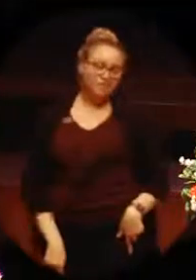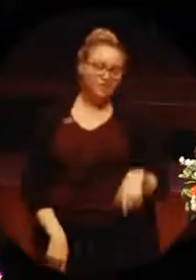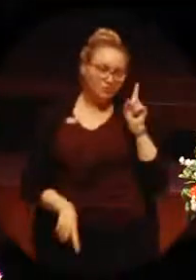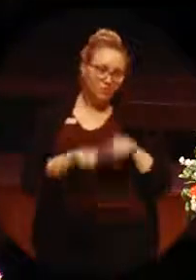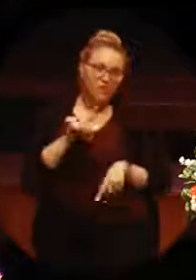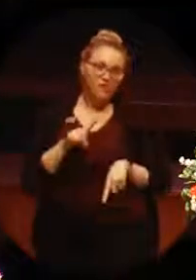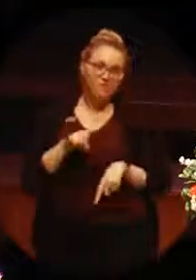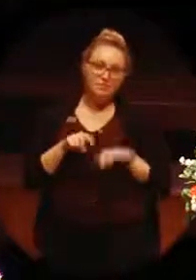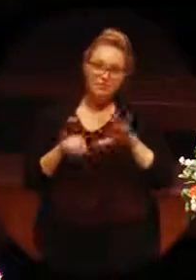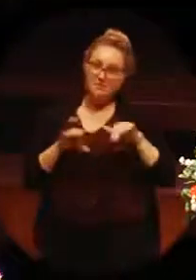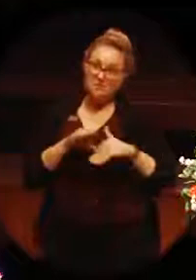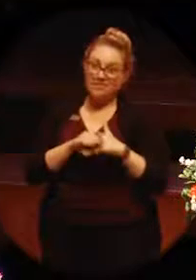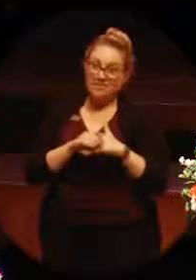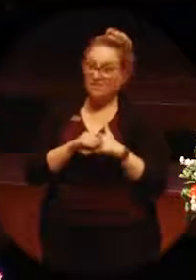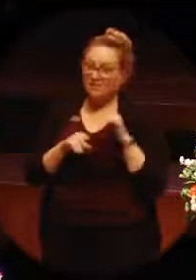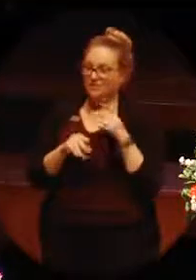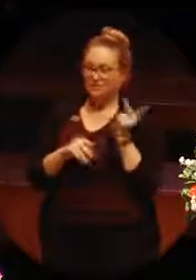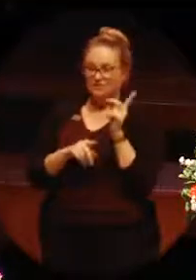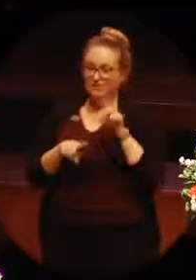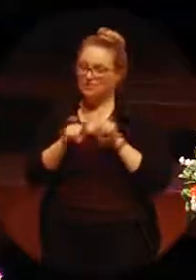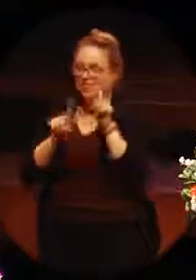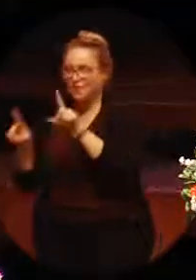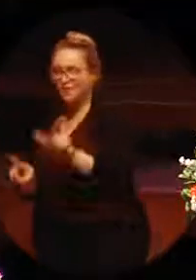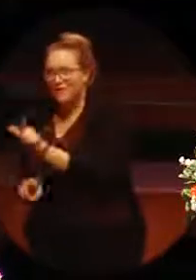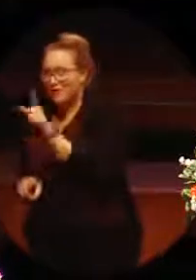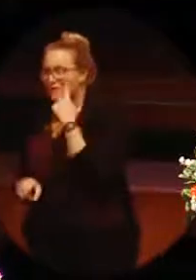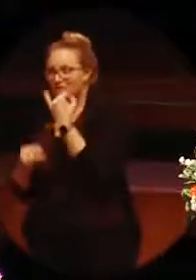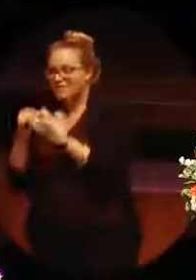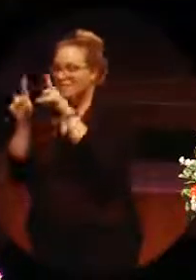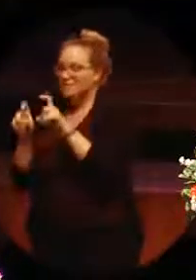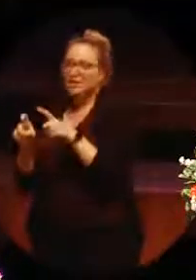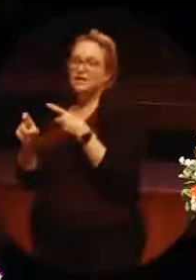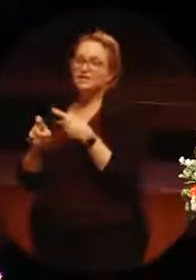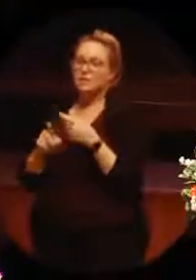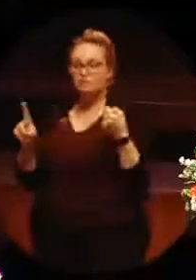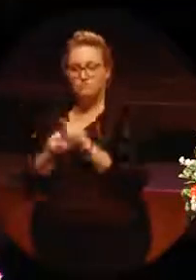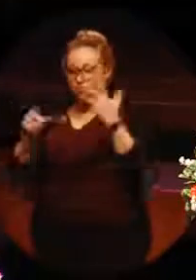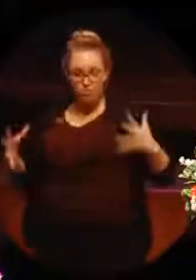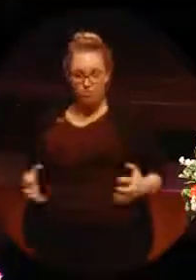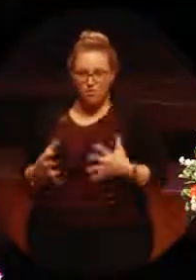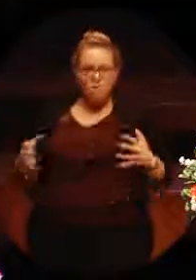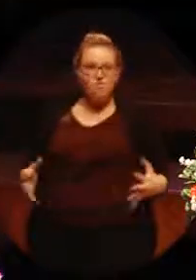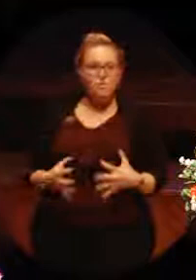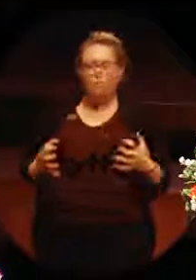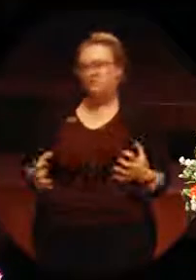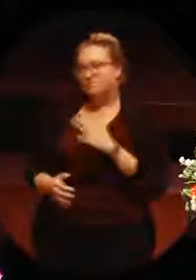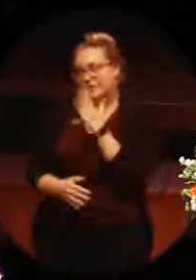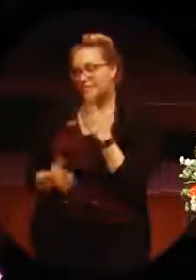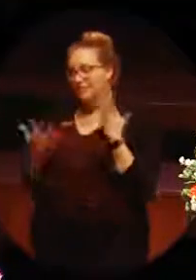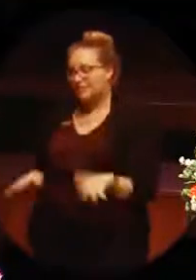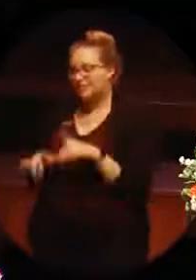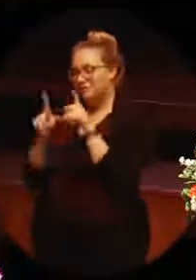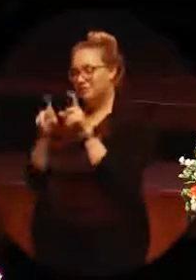can take your wife and go in the library and do the final exam. She started going into contractions. Needless to say, I didn't finish